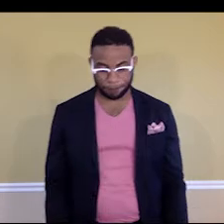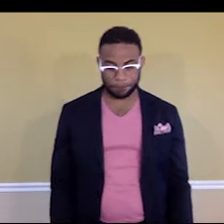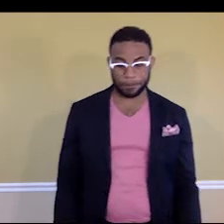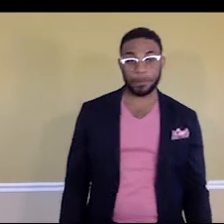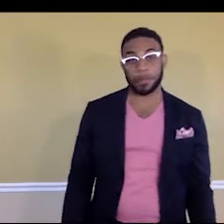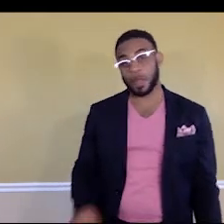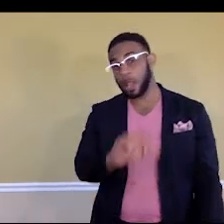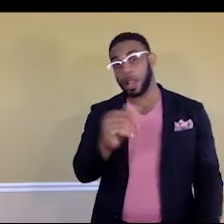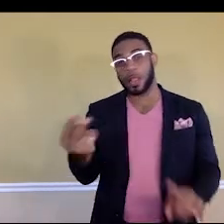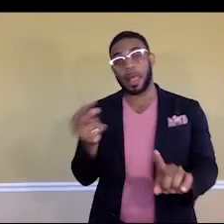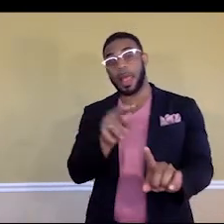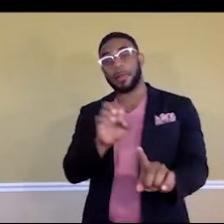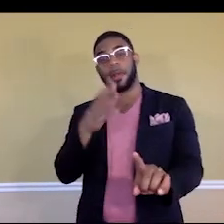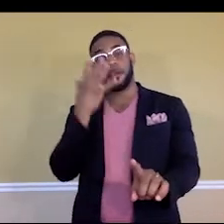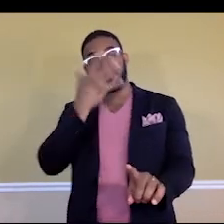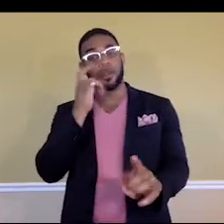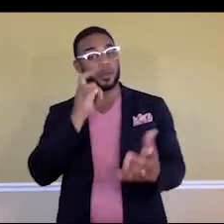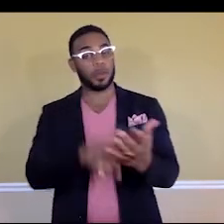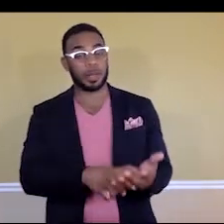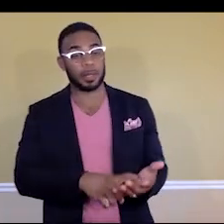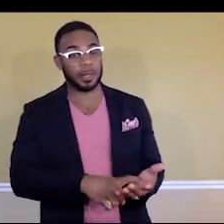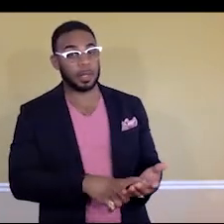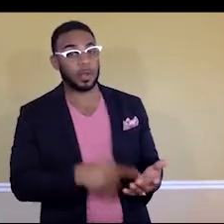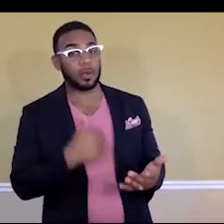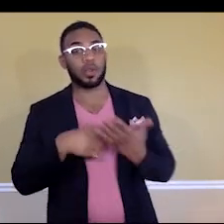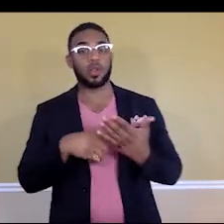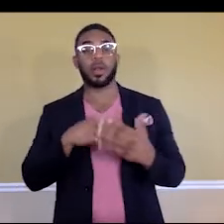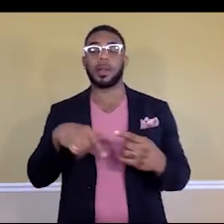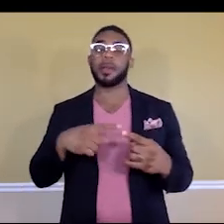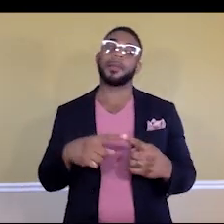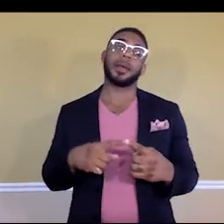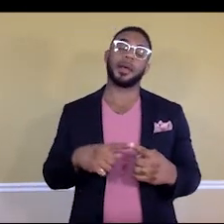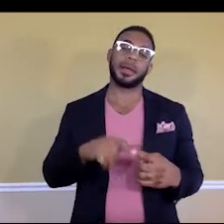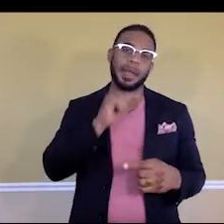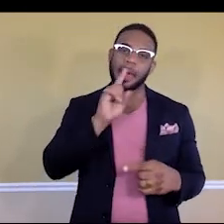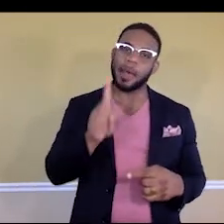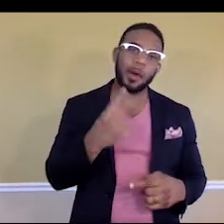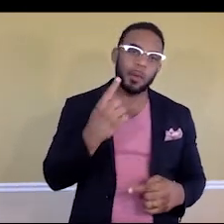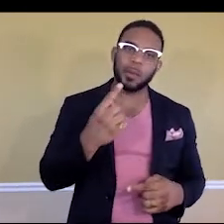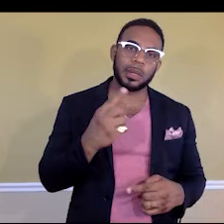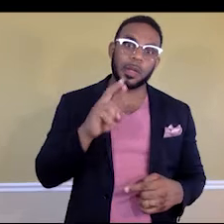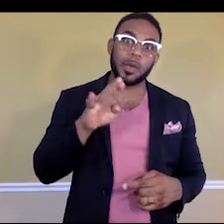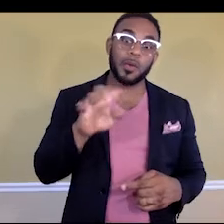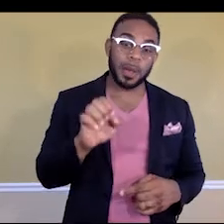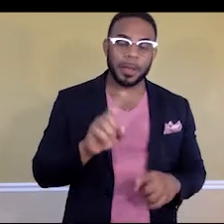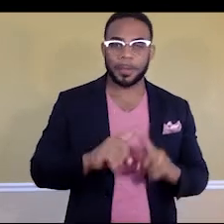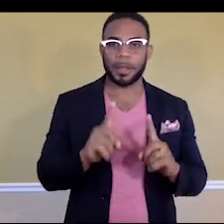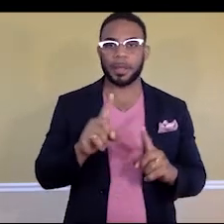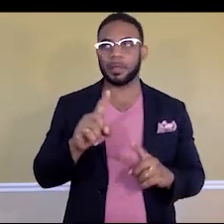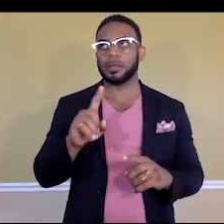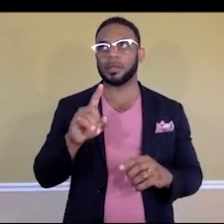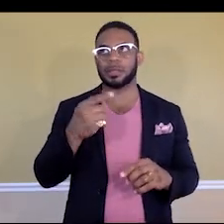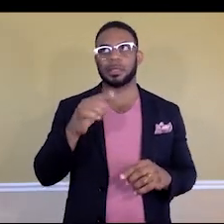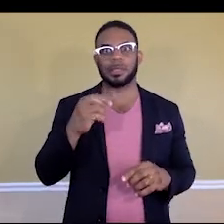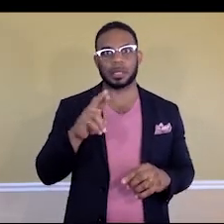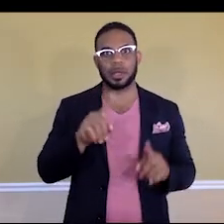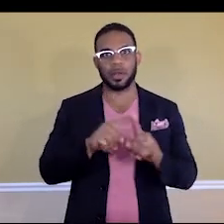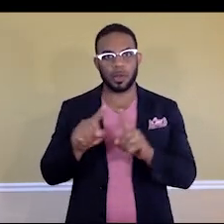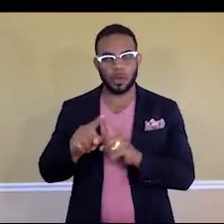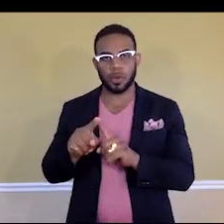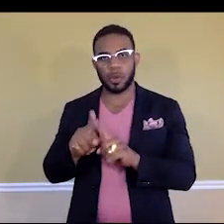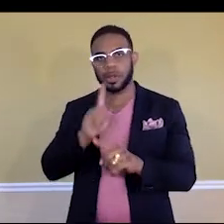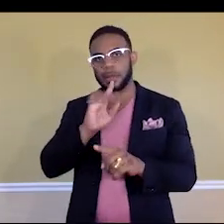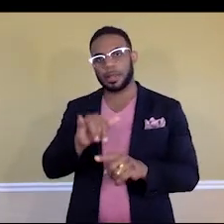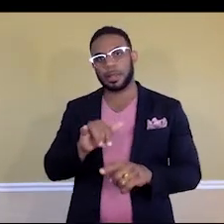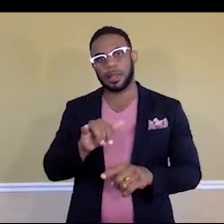And another aspect of facial recognition when we're talking about not only race but gender as well